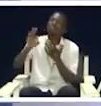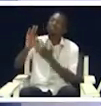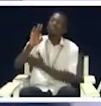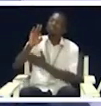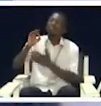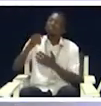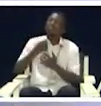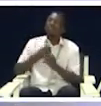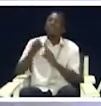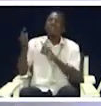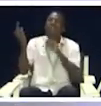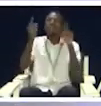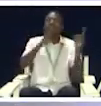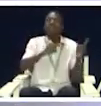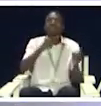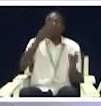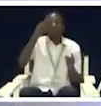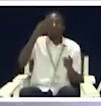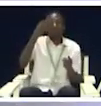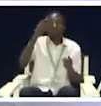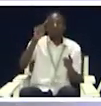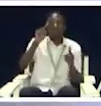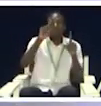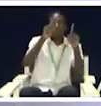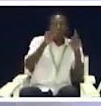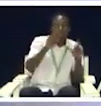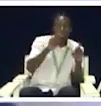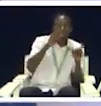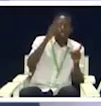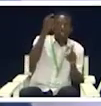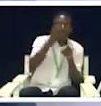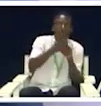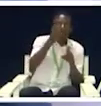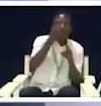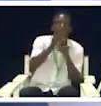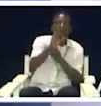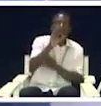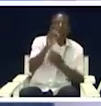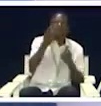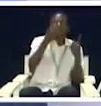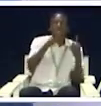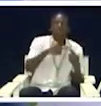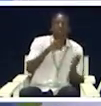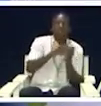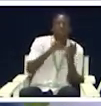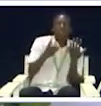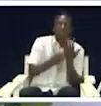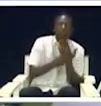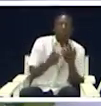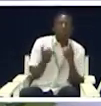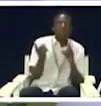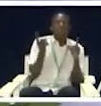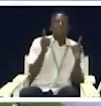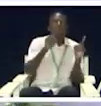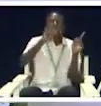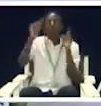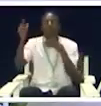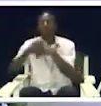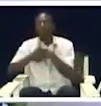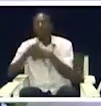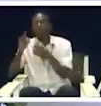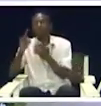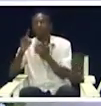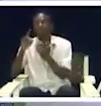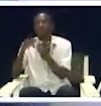I went for the laparoscopy in November, the word of prophecy came December. I heard onto that prophecy. I went back in January to see the